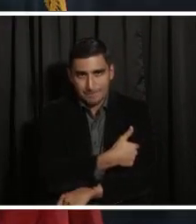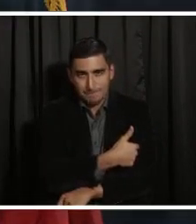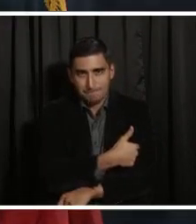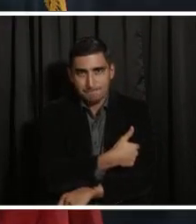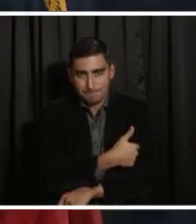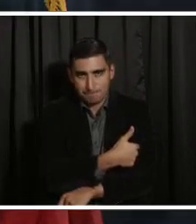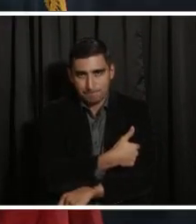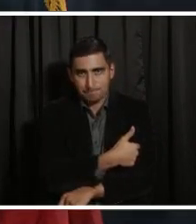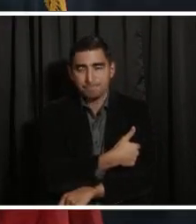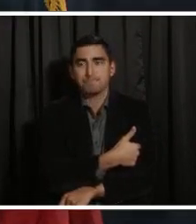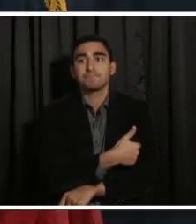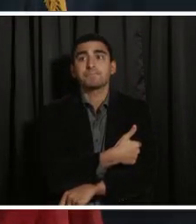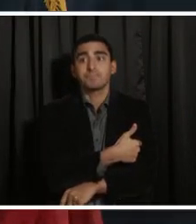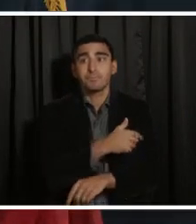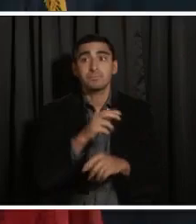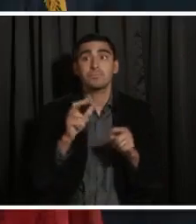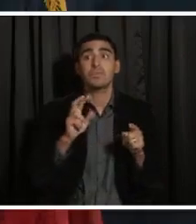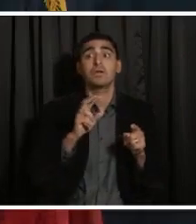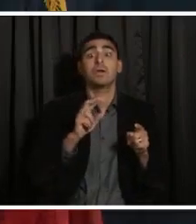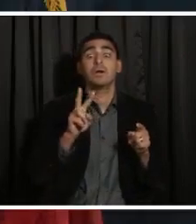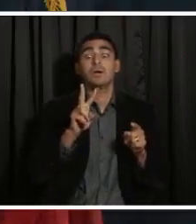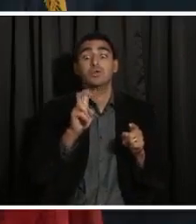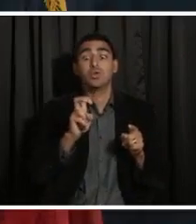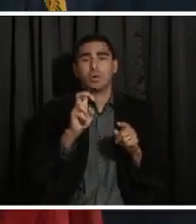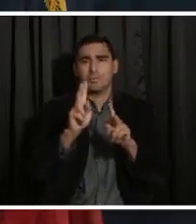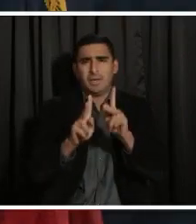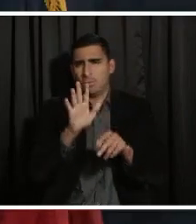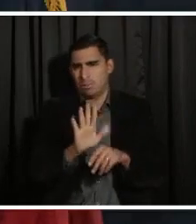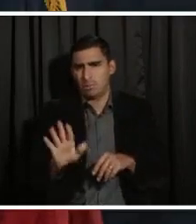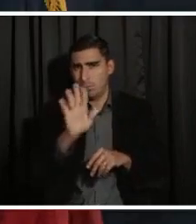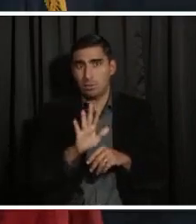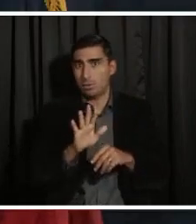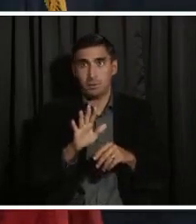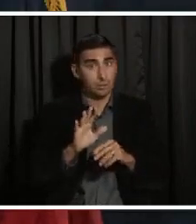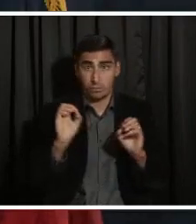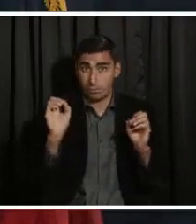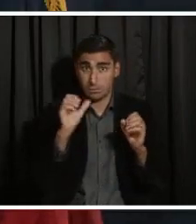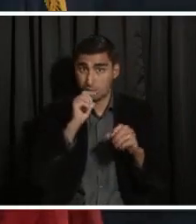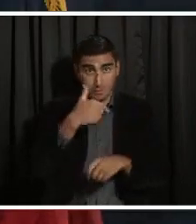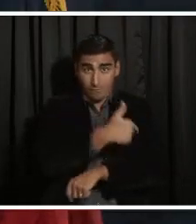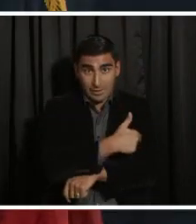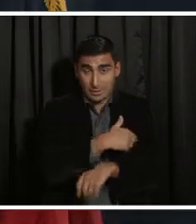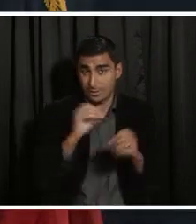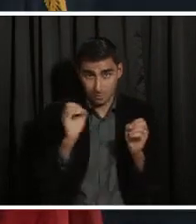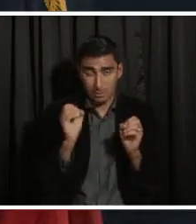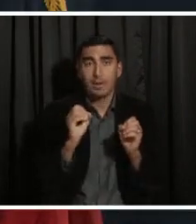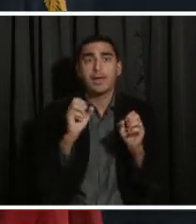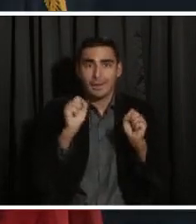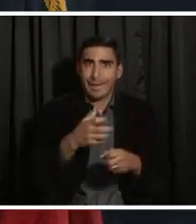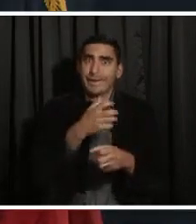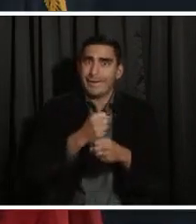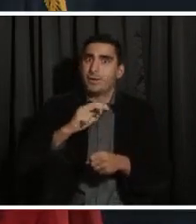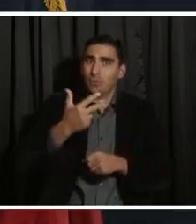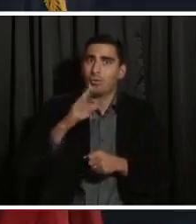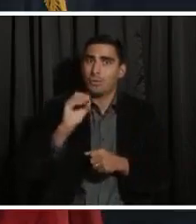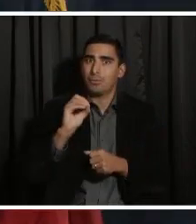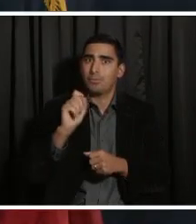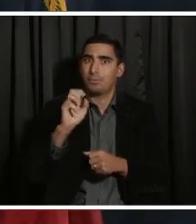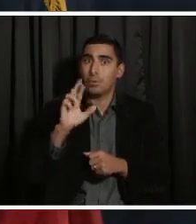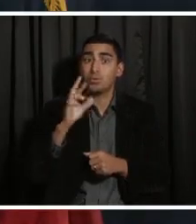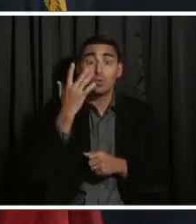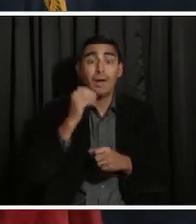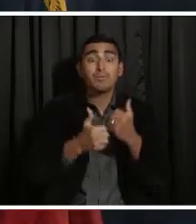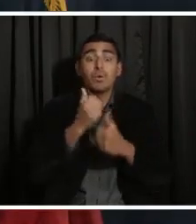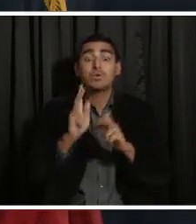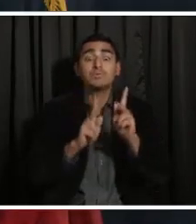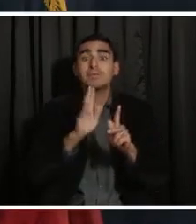the 200 or so that are not, many of those can be avoided with boosters, because those are mostly folks in their 70s. The